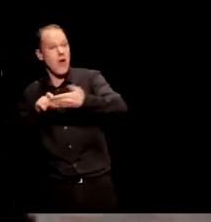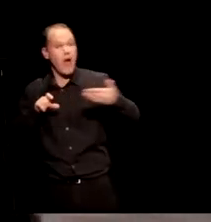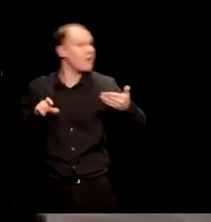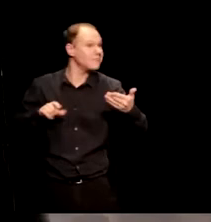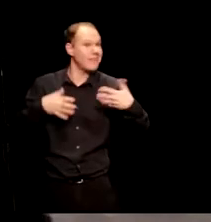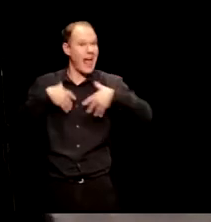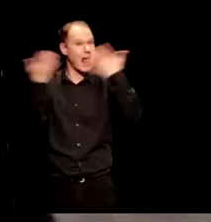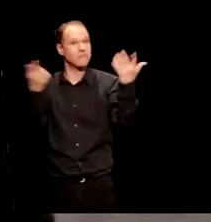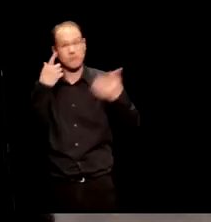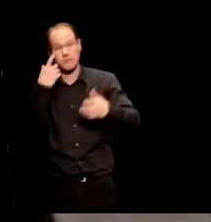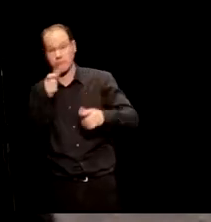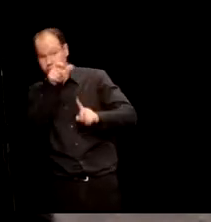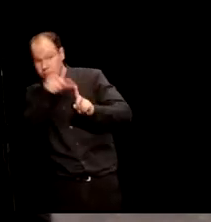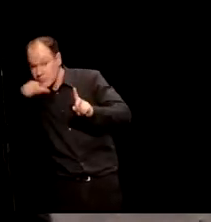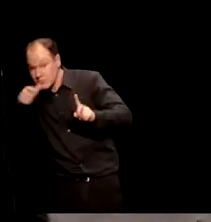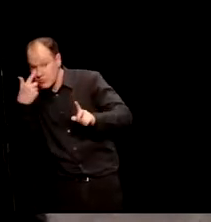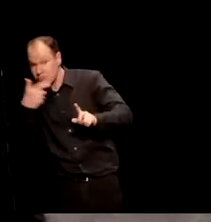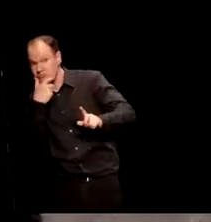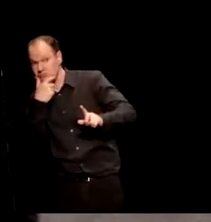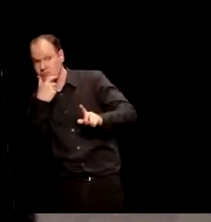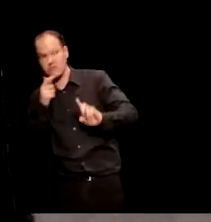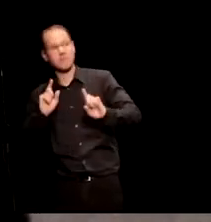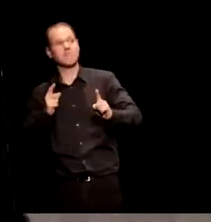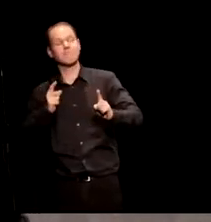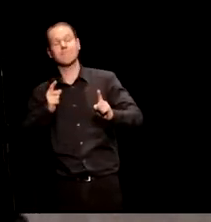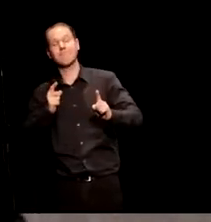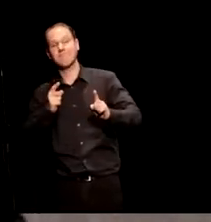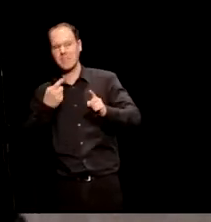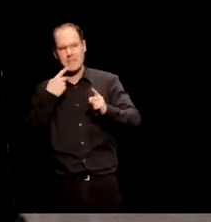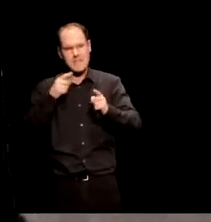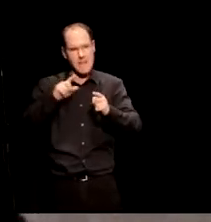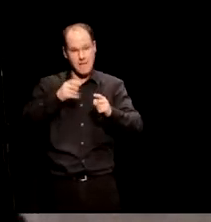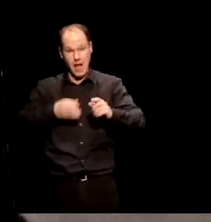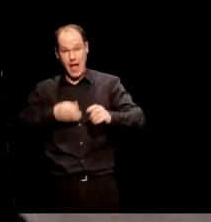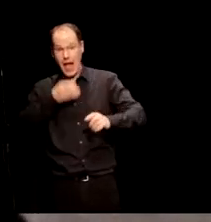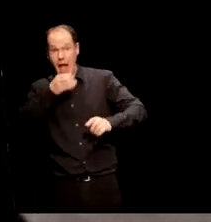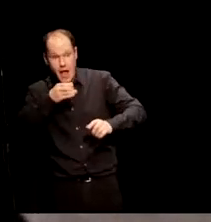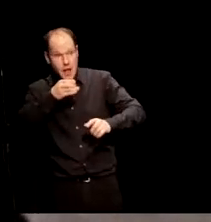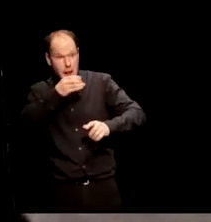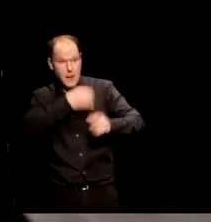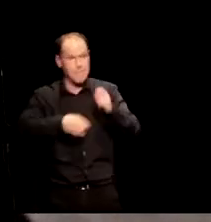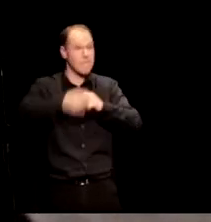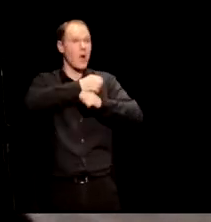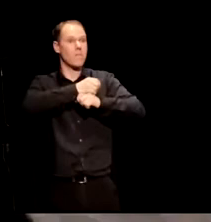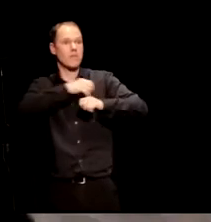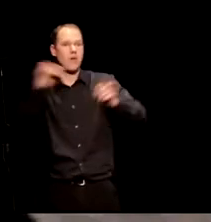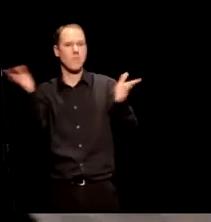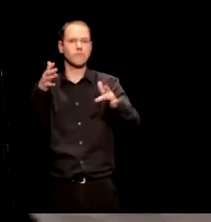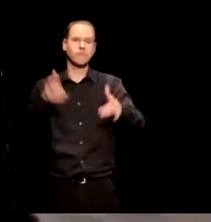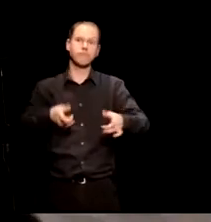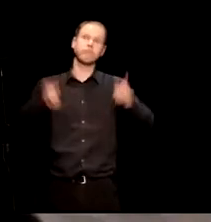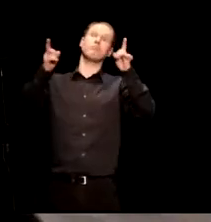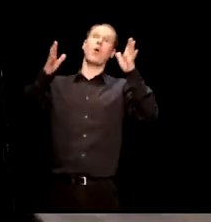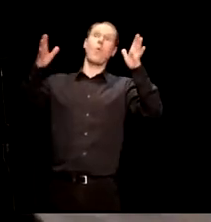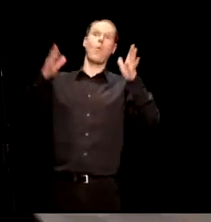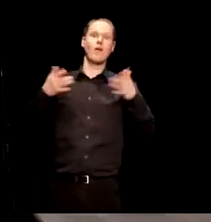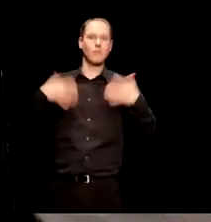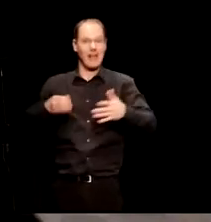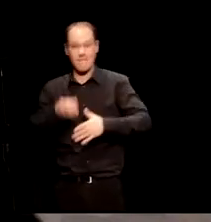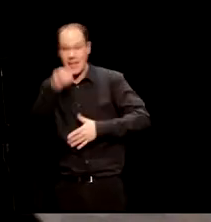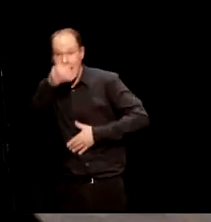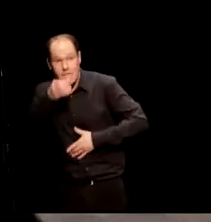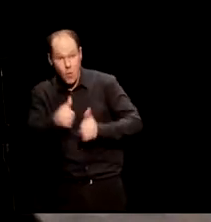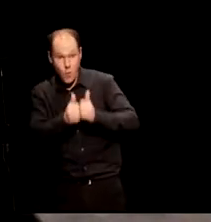genius Africanus that I cannot immediately transform into an Apollo or Cleopatra with a hirsute